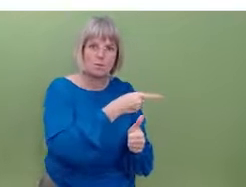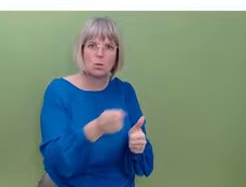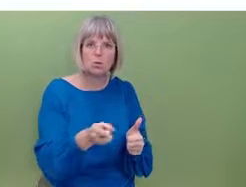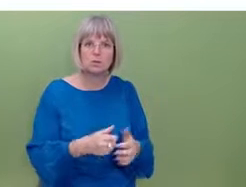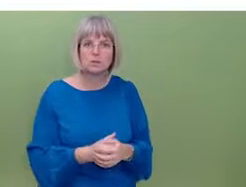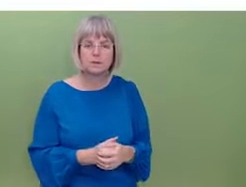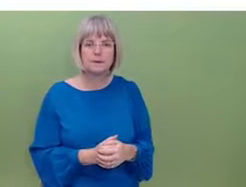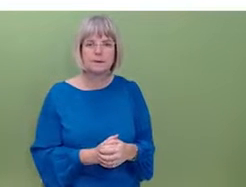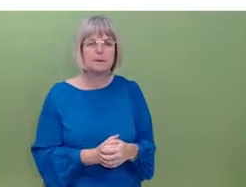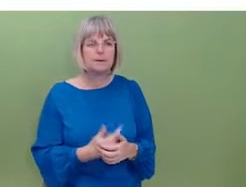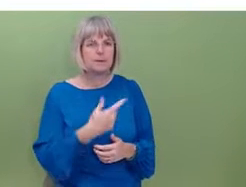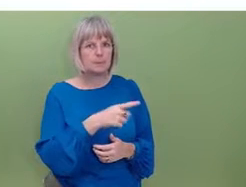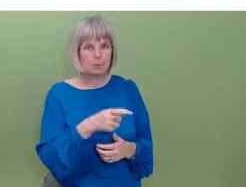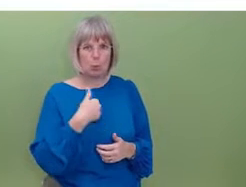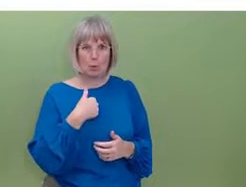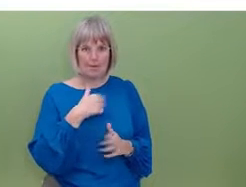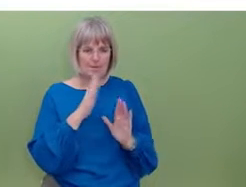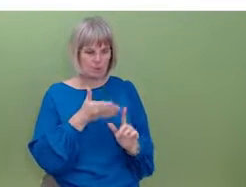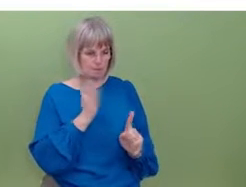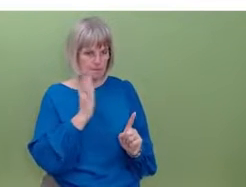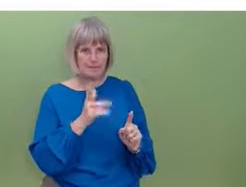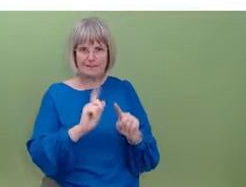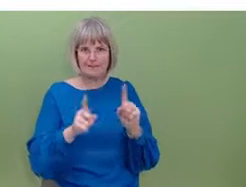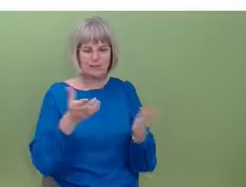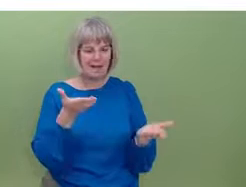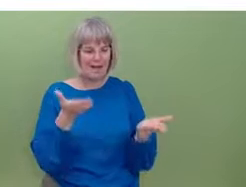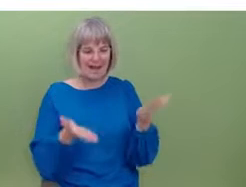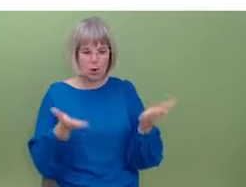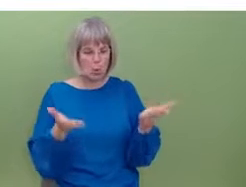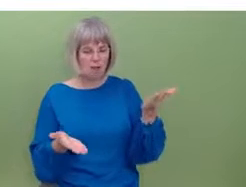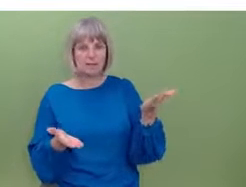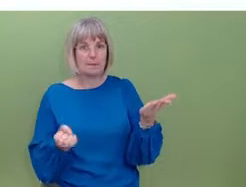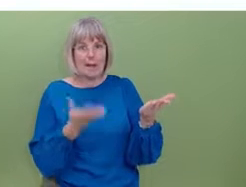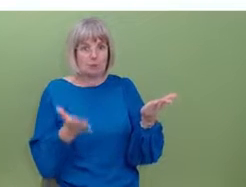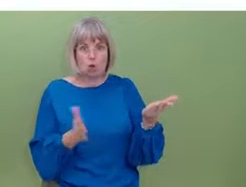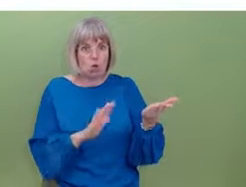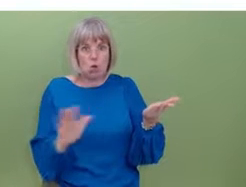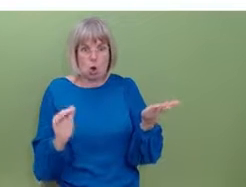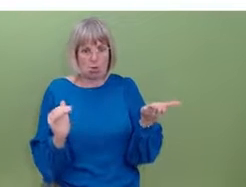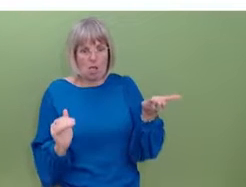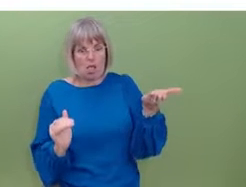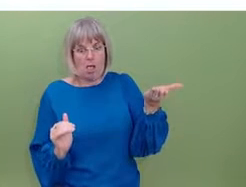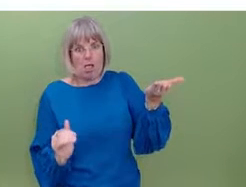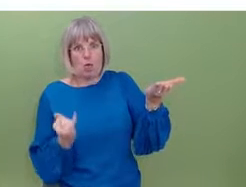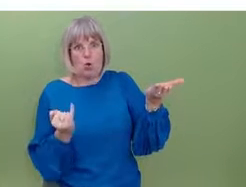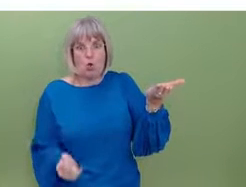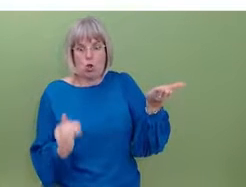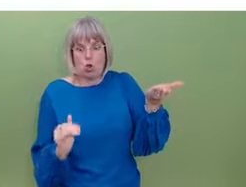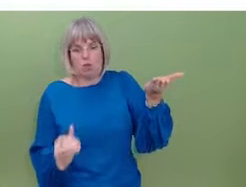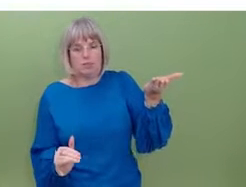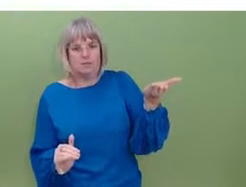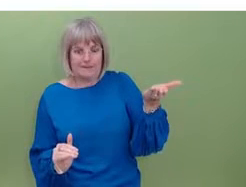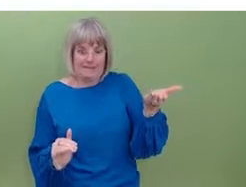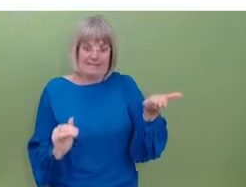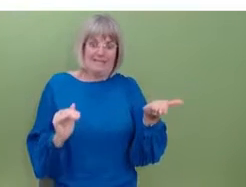differences, inequalities are not widened. And I'll say a couple more words about this. This